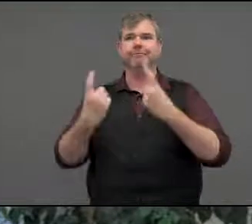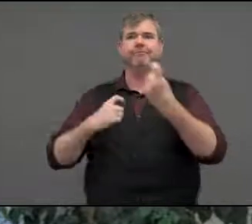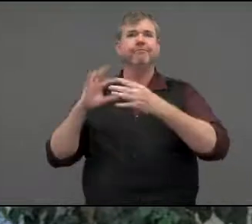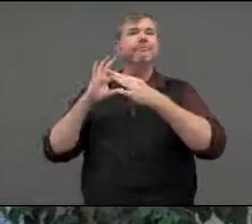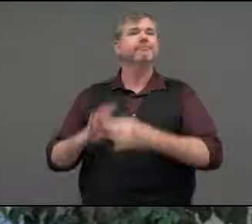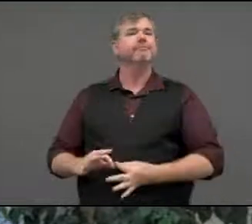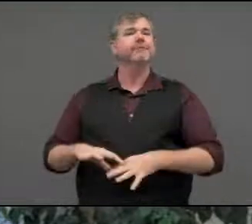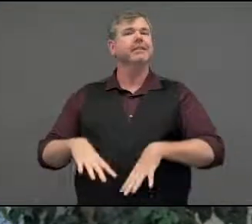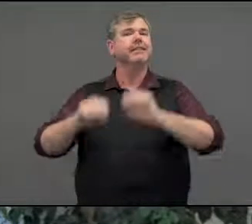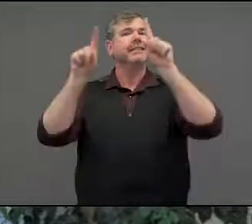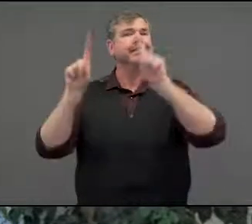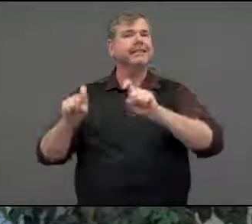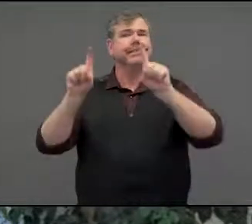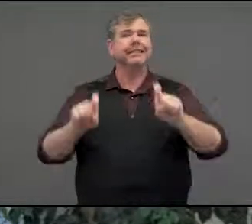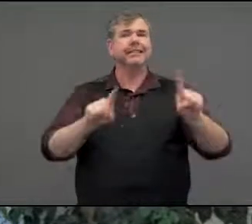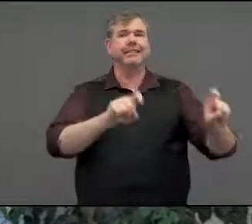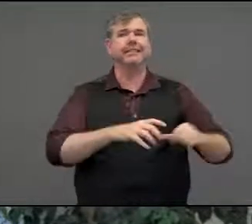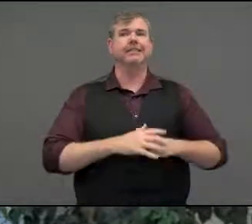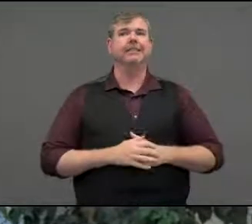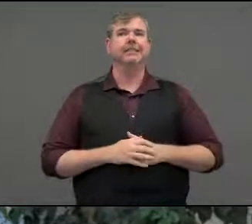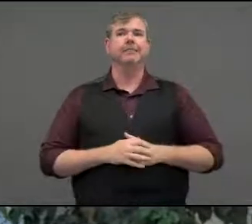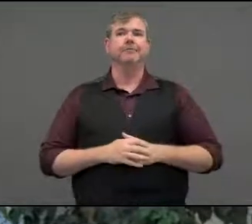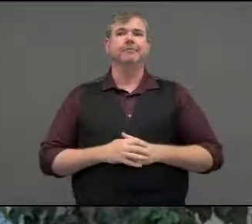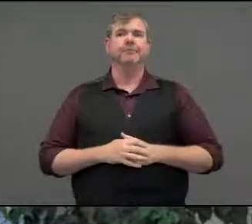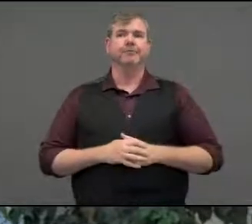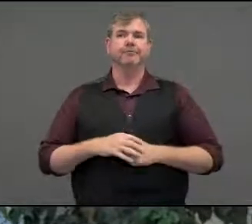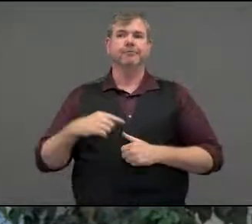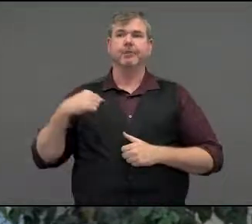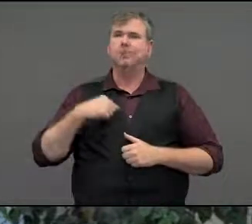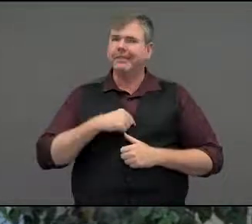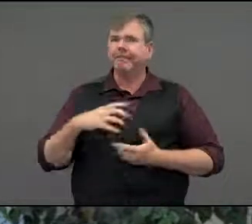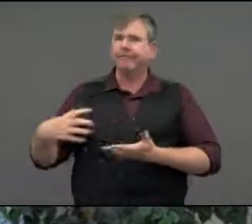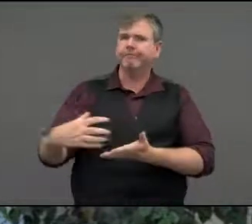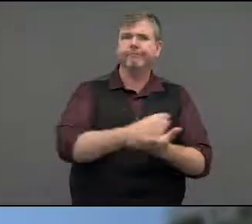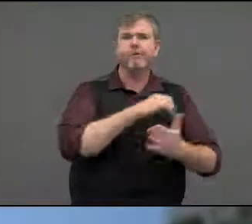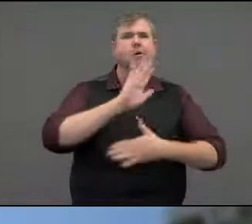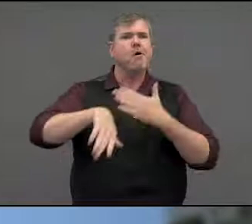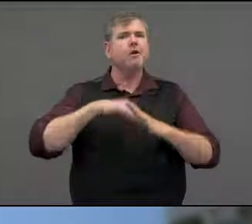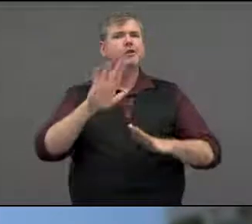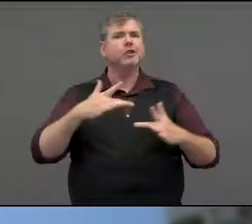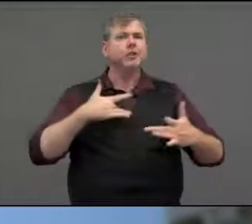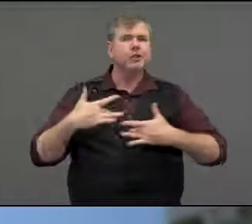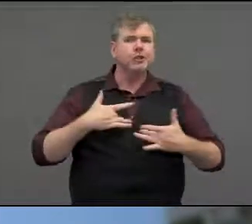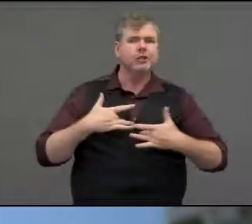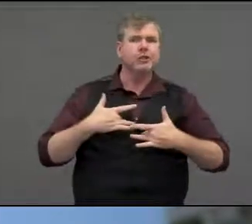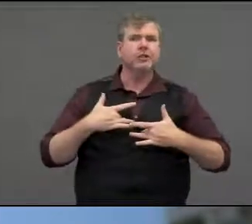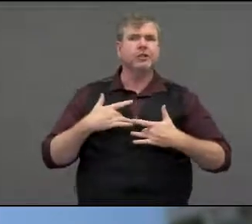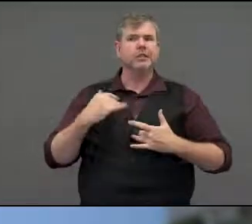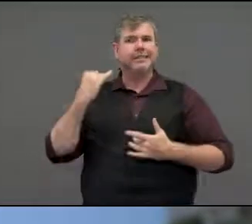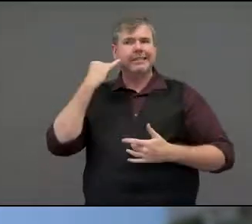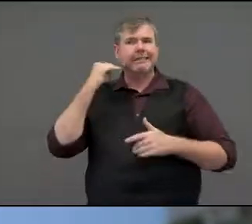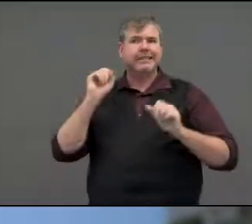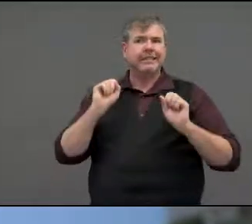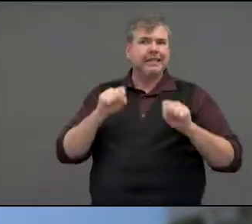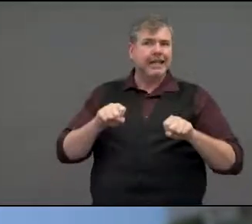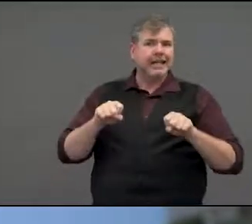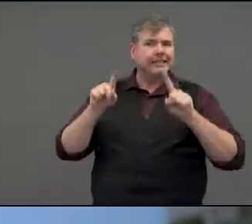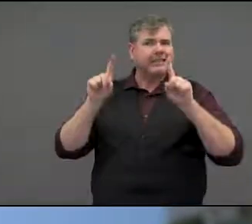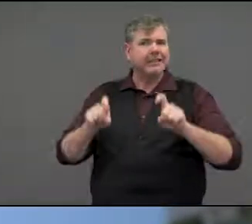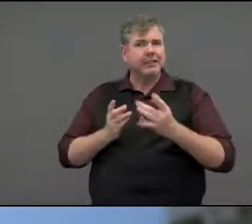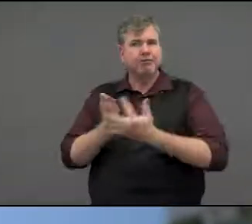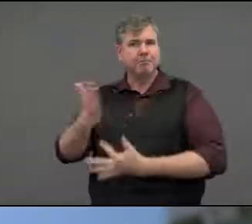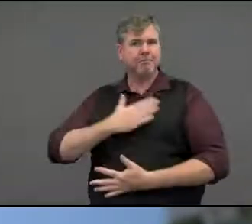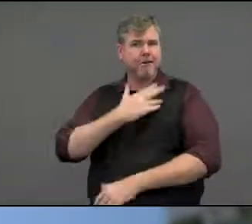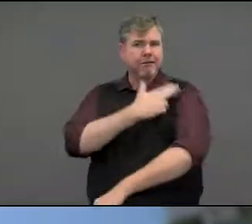have taken all your concerns and questions regarding if you can get tested by your provider, and we're pushing them up to the appropriate people to make sure that